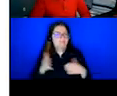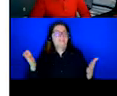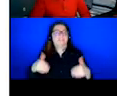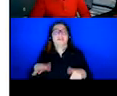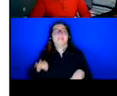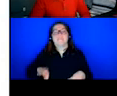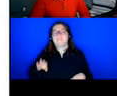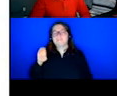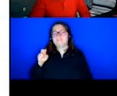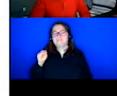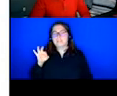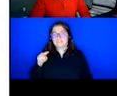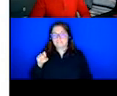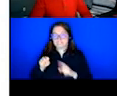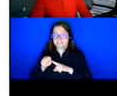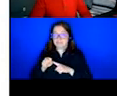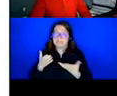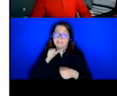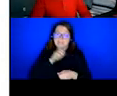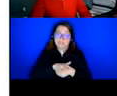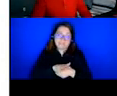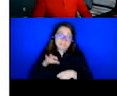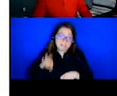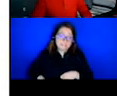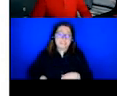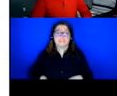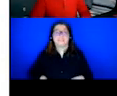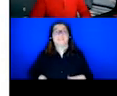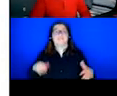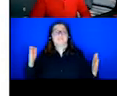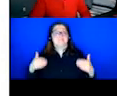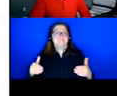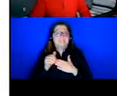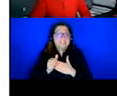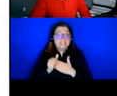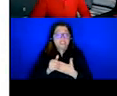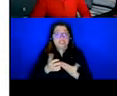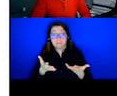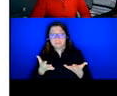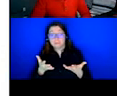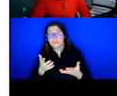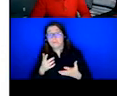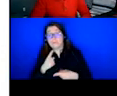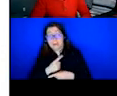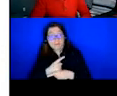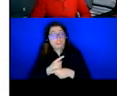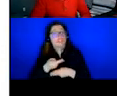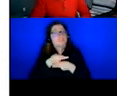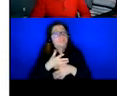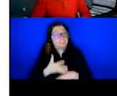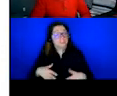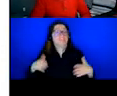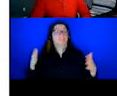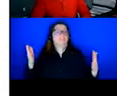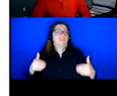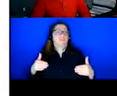that a barrier at your agency? Do you have proper leadership and supervision? What's the organizational culture like? Do you feel like